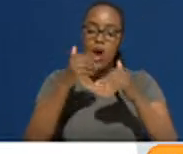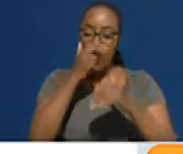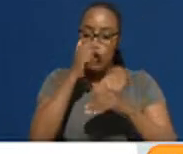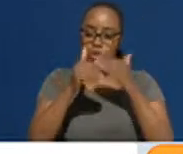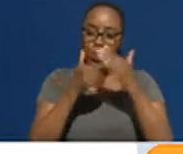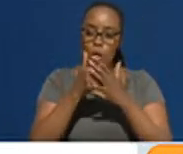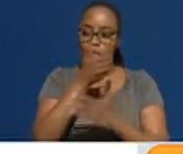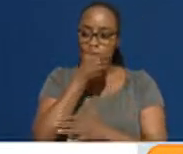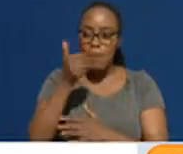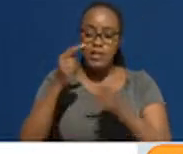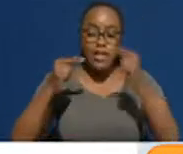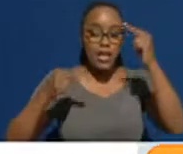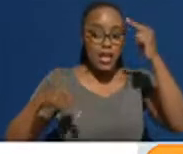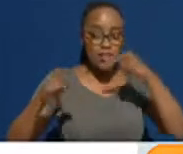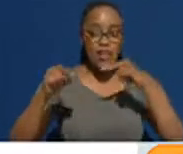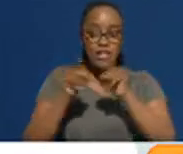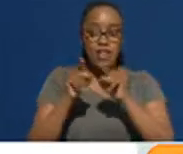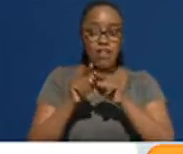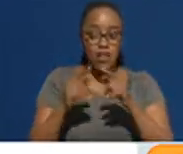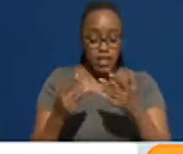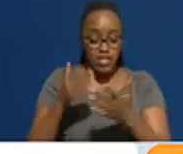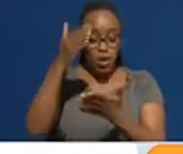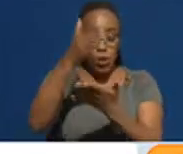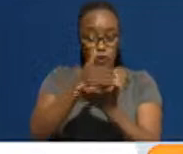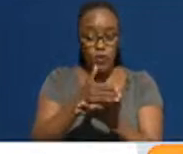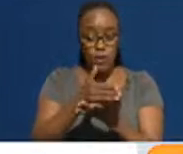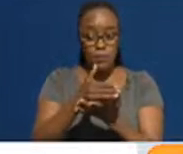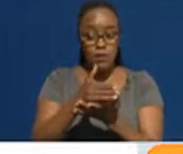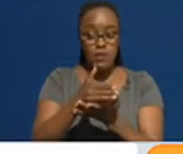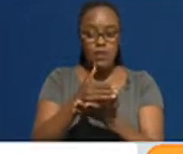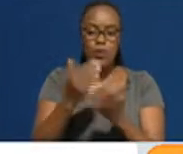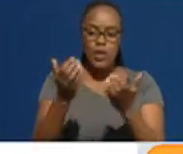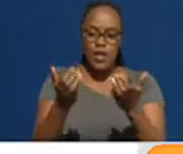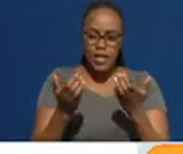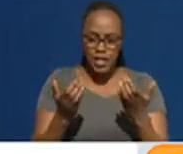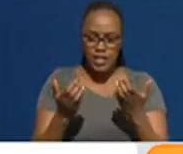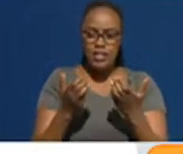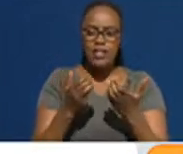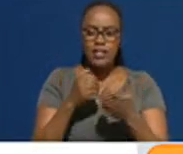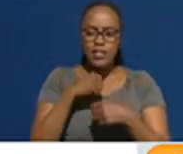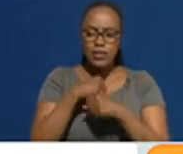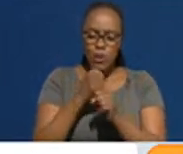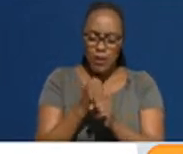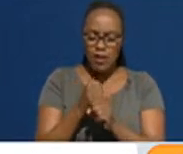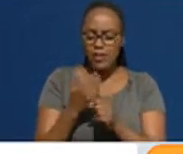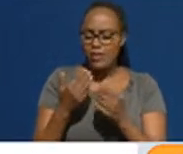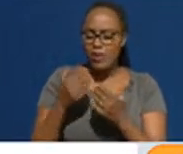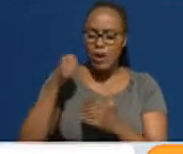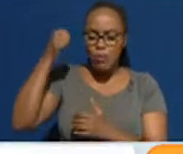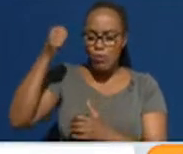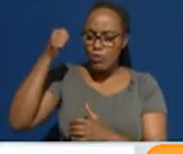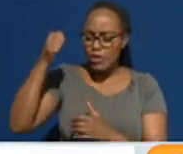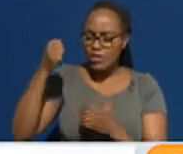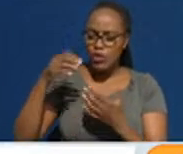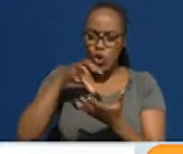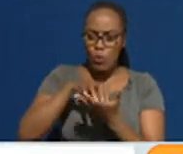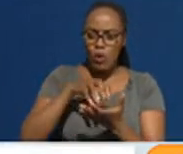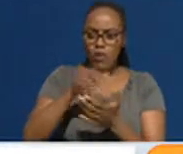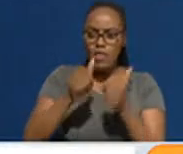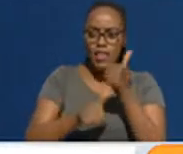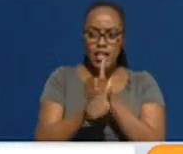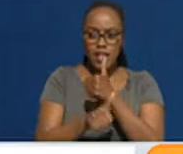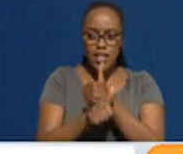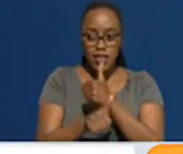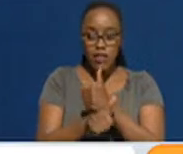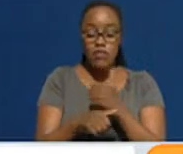best, especially if your win is confirmed. We need to depersonalize political positions. And I think that was the danger of